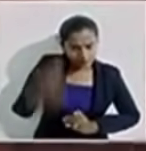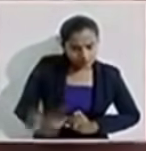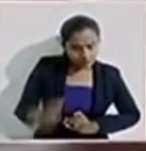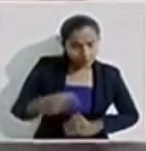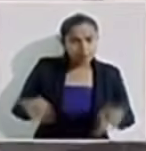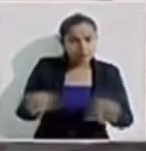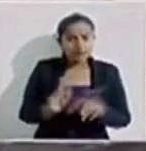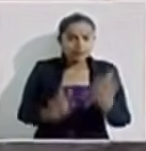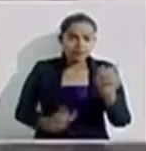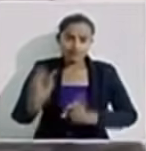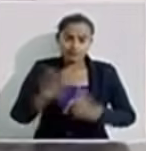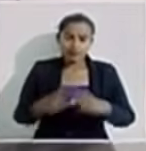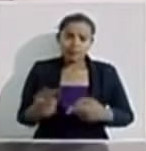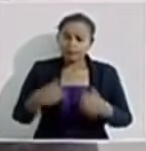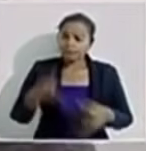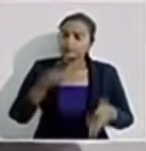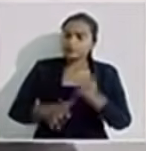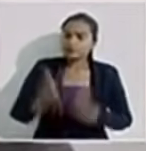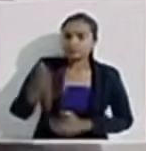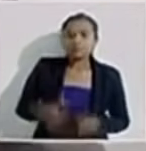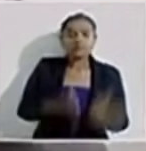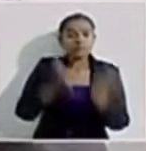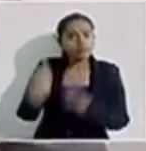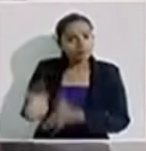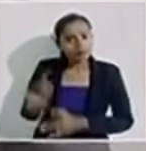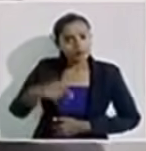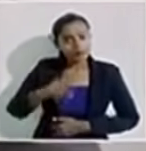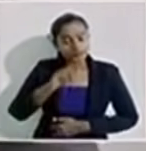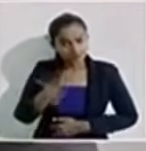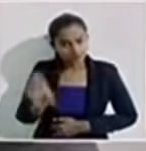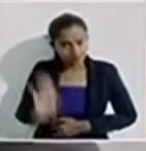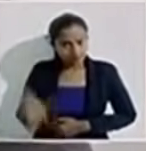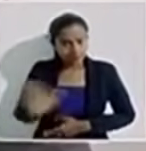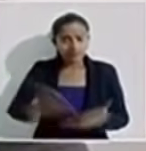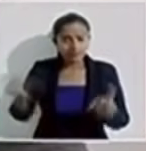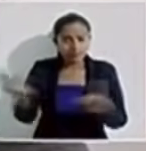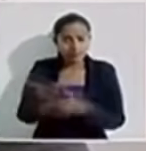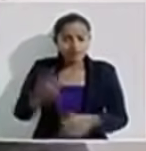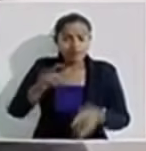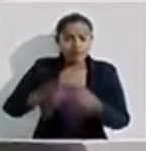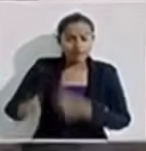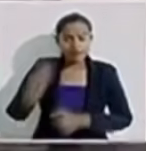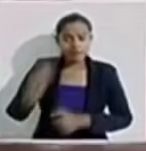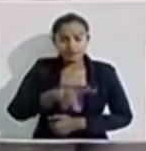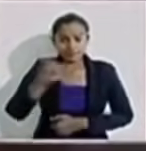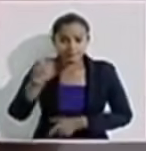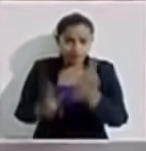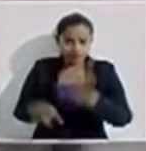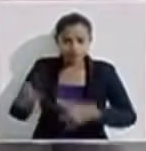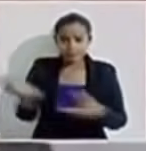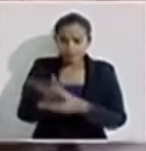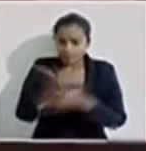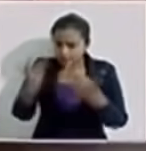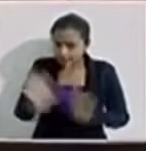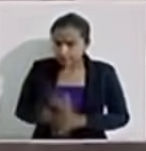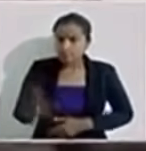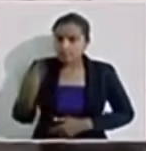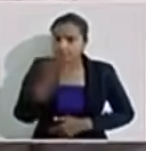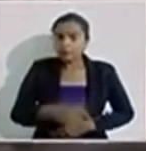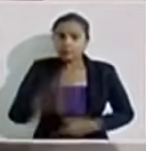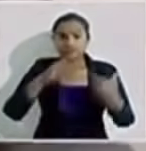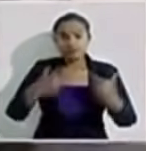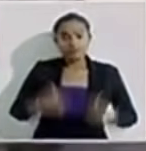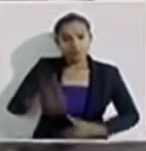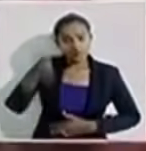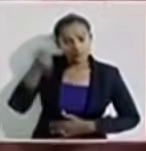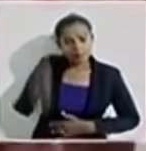One fact is, indictments have been filed against 26 people already. 3 Supreme Court judges have been appointed to hear the case